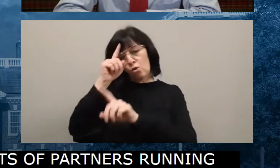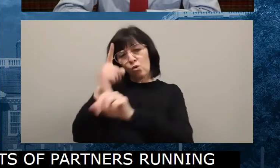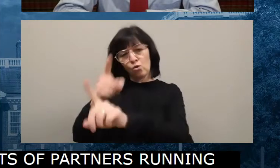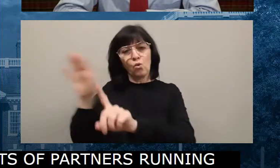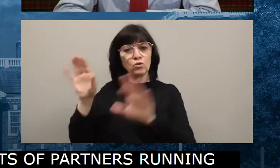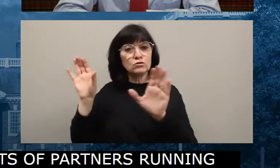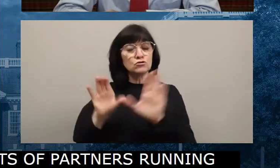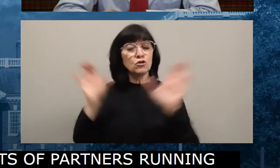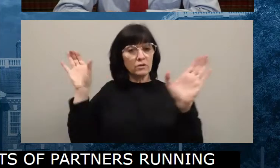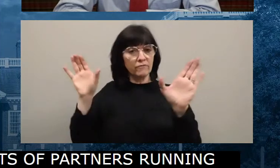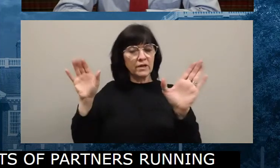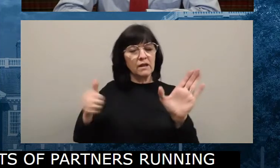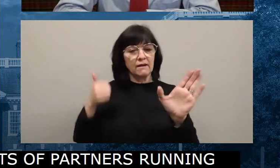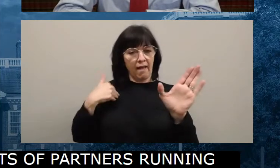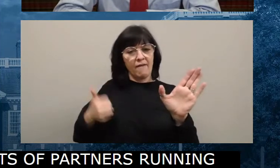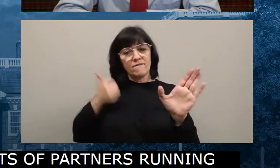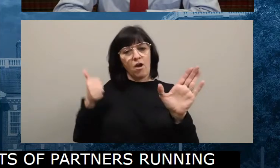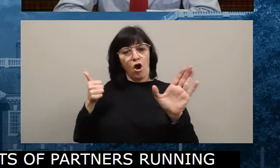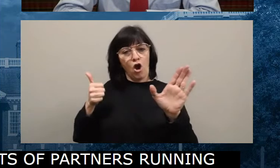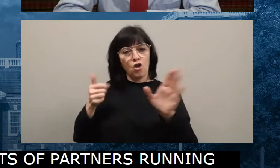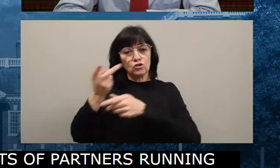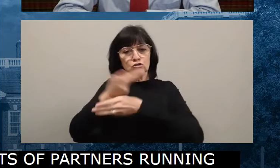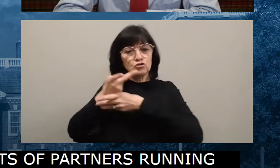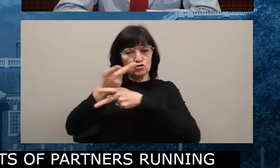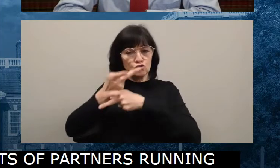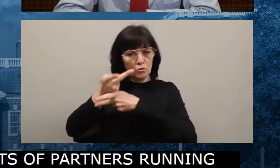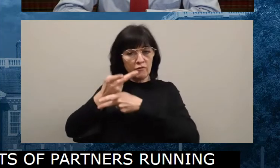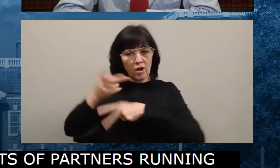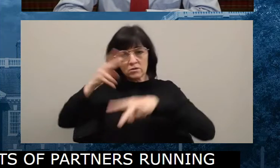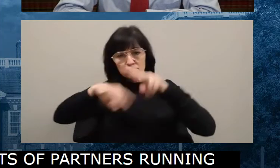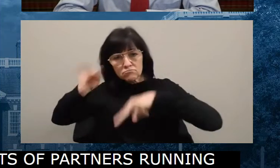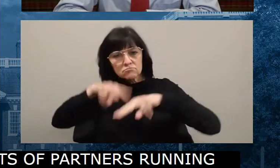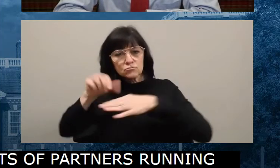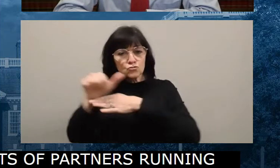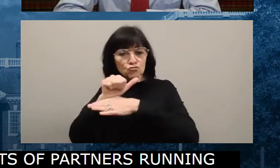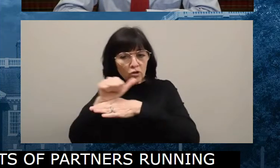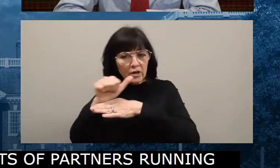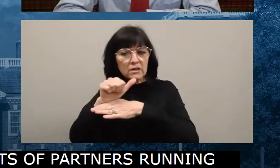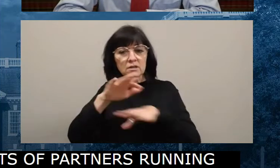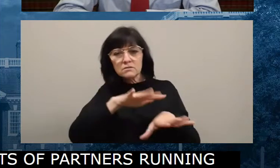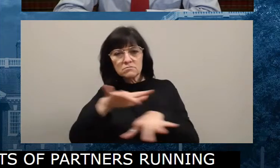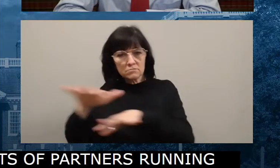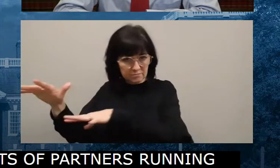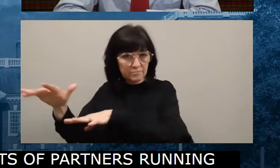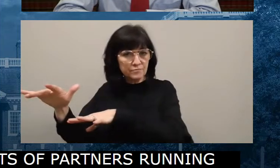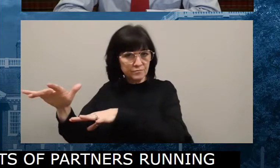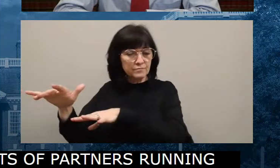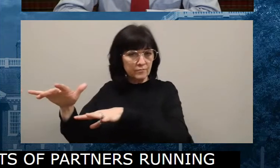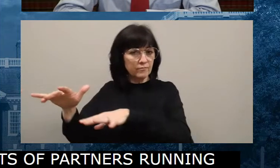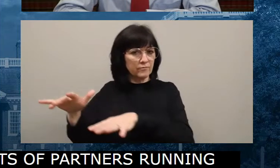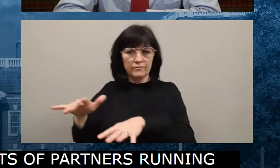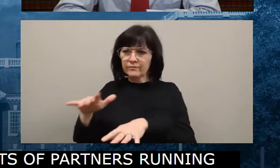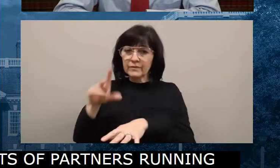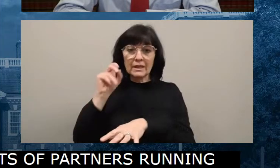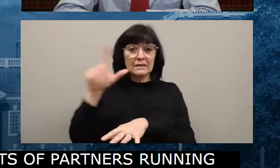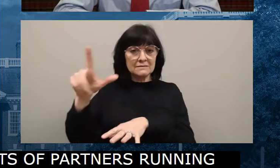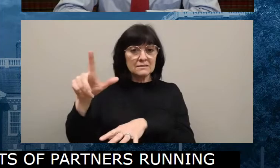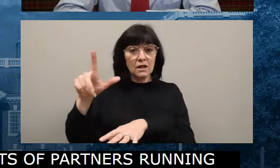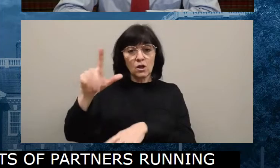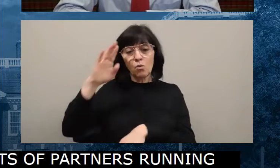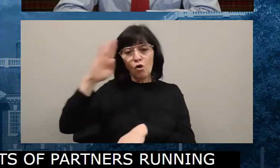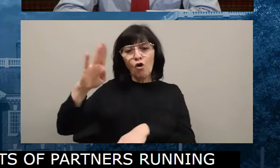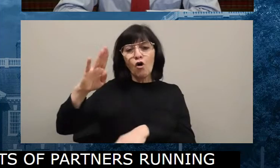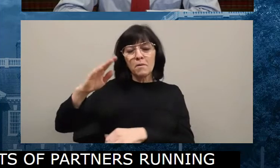this weekend. Our whole public health team just really doing an outstanding job. The Delaware Army and Air National